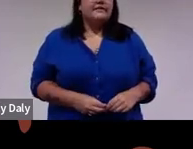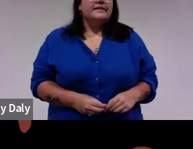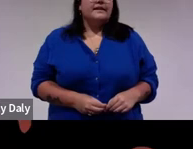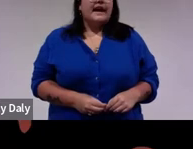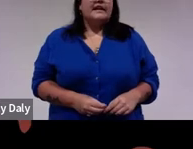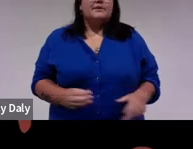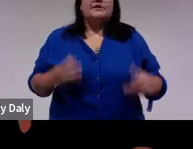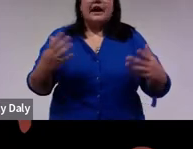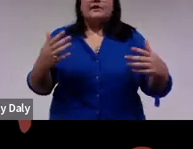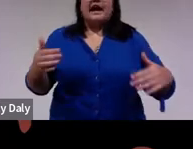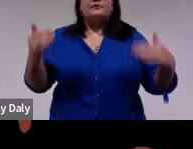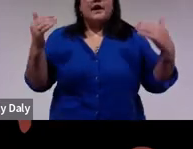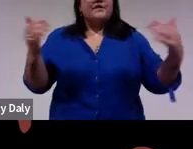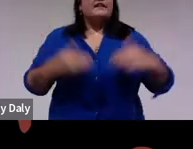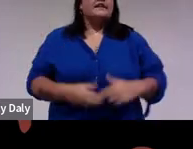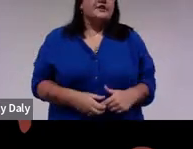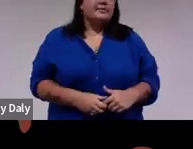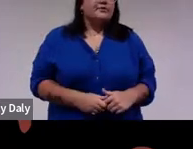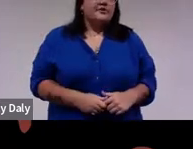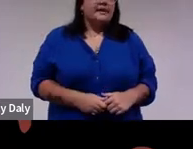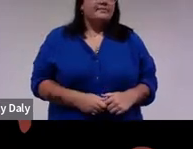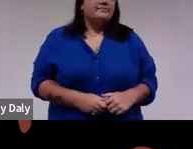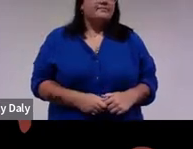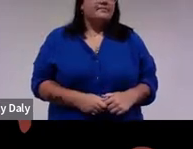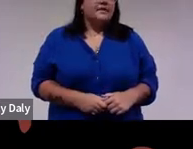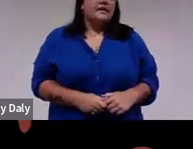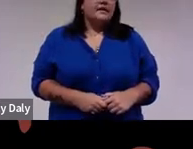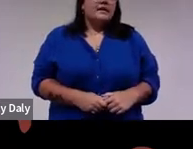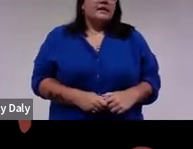degree. And that's because I could have that leadership in front of me.